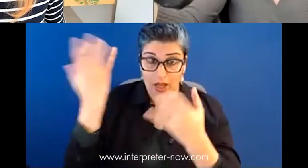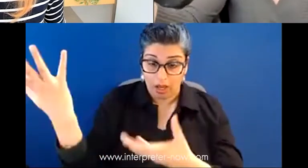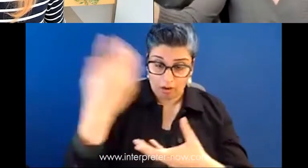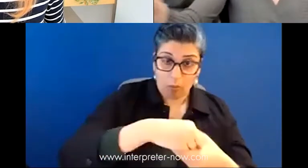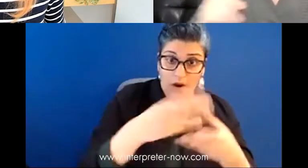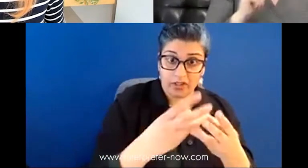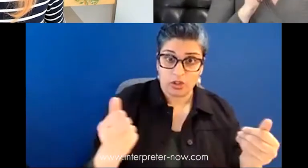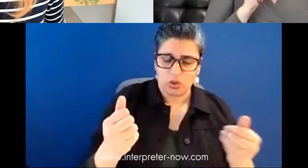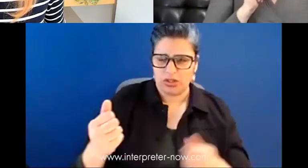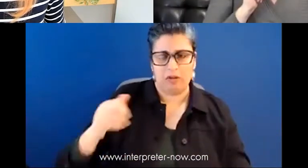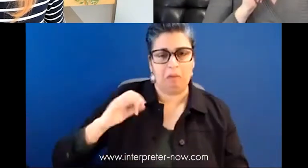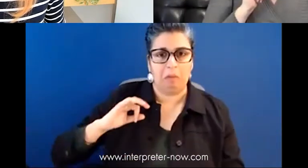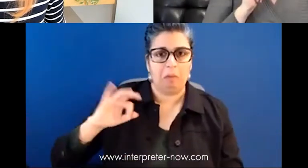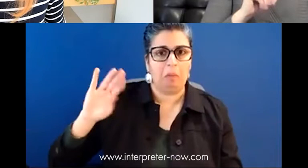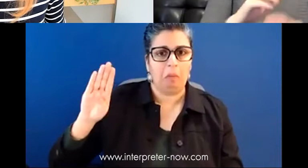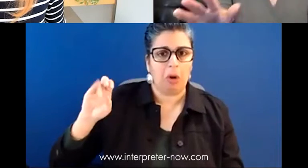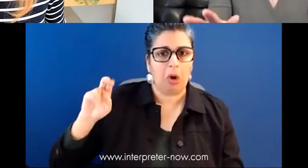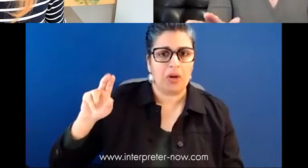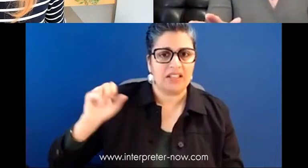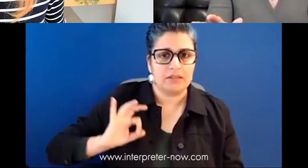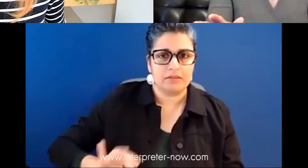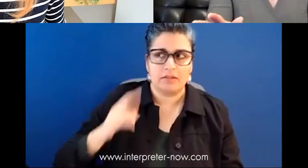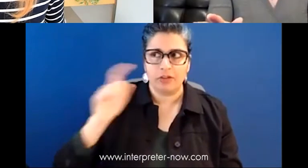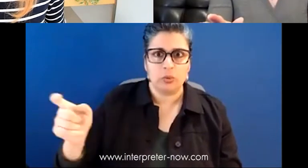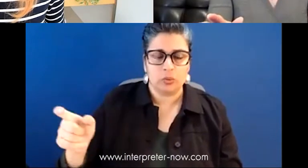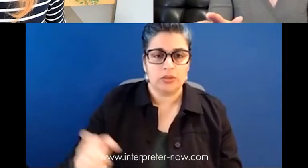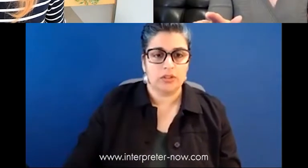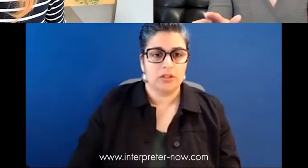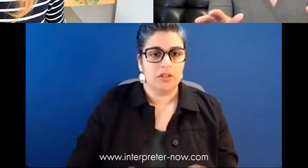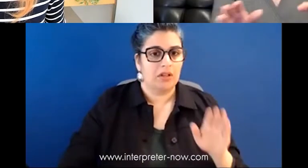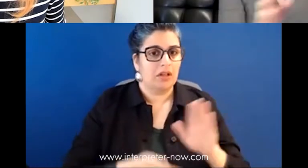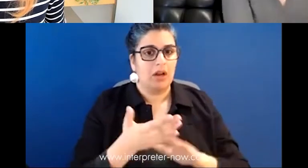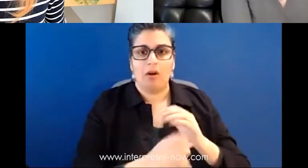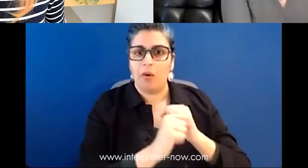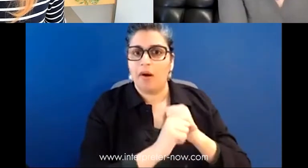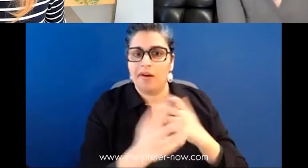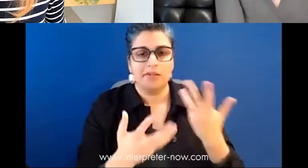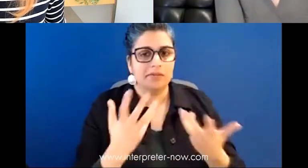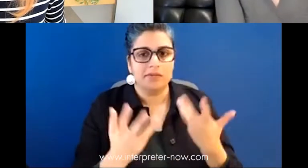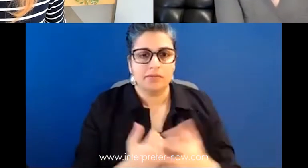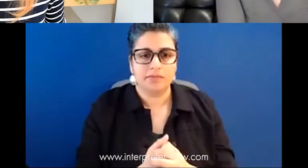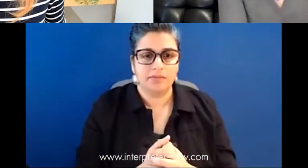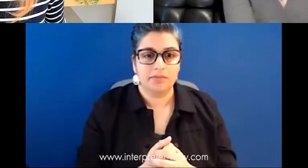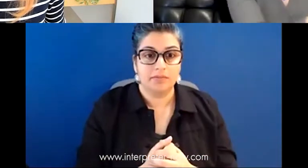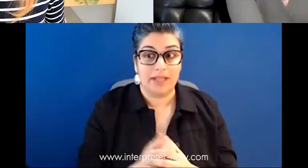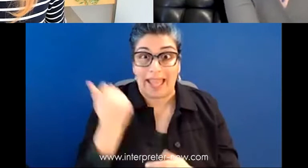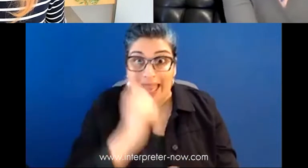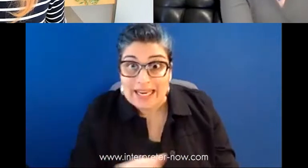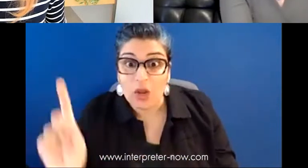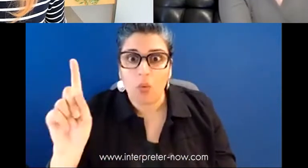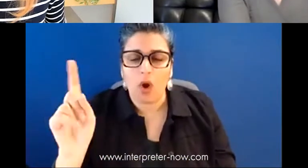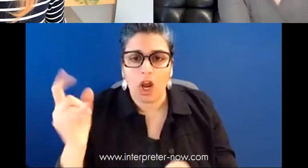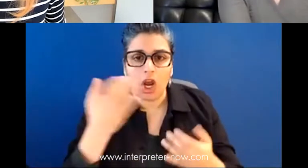you get a bonus. Maybe we run a market incentive system. Whoever has good ideas, if their